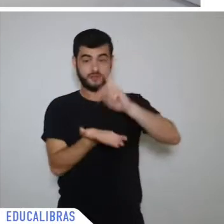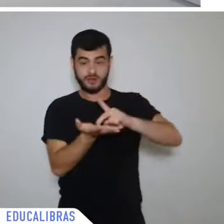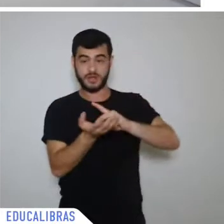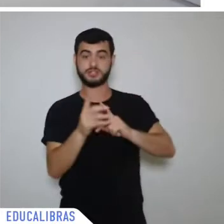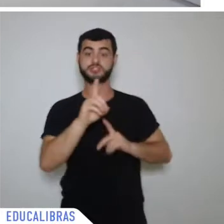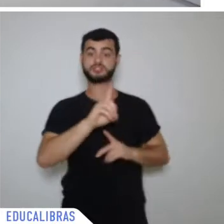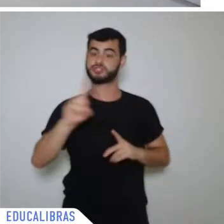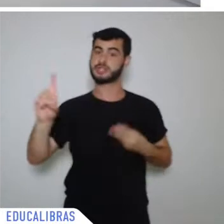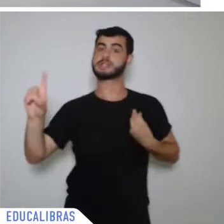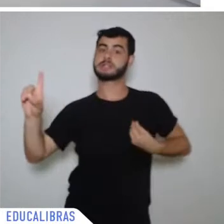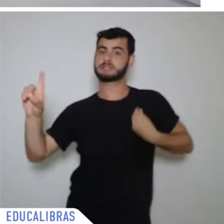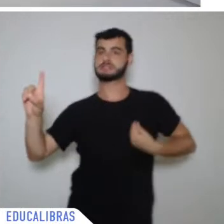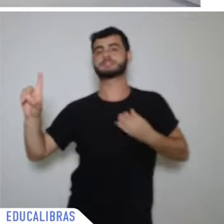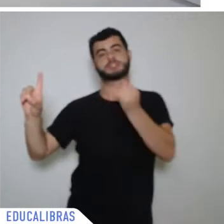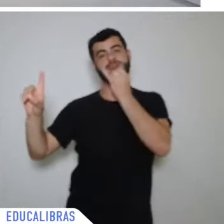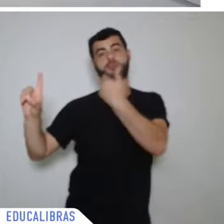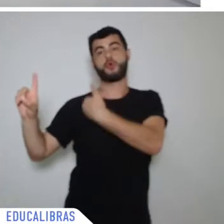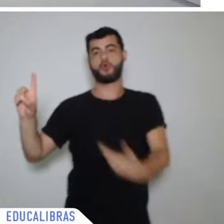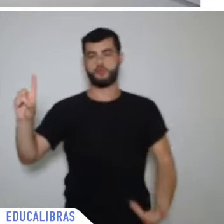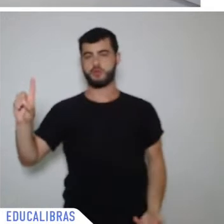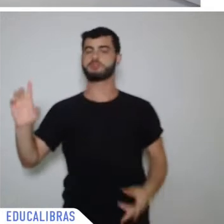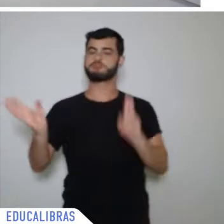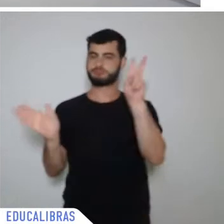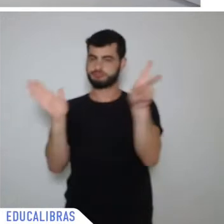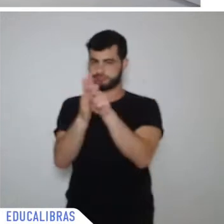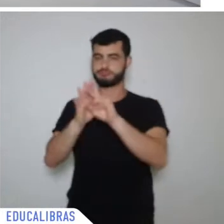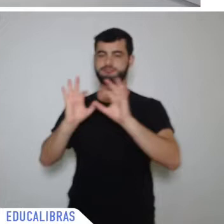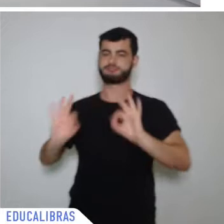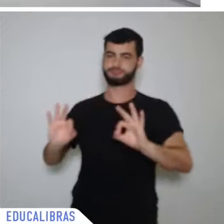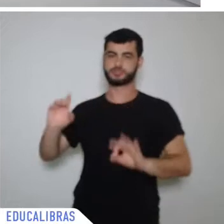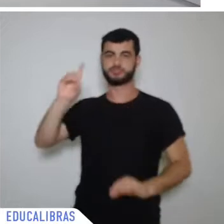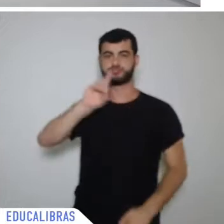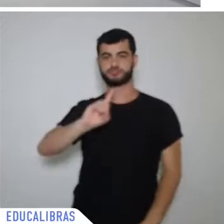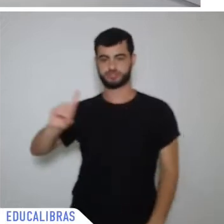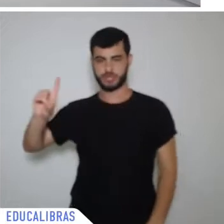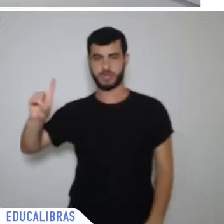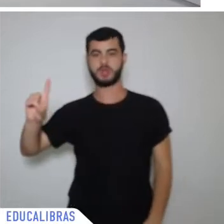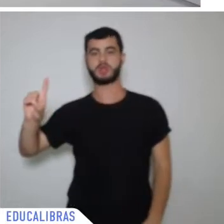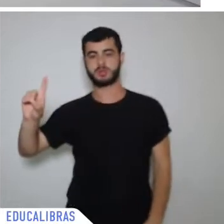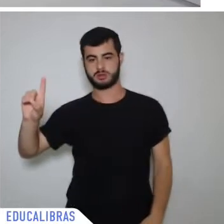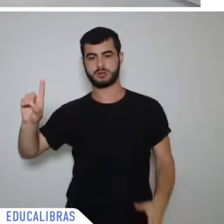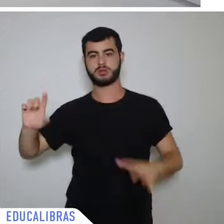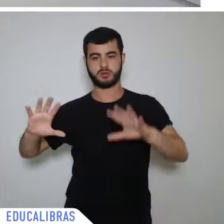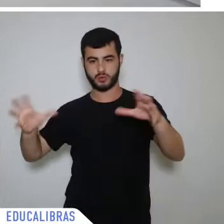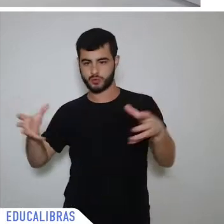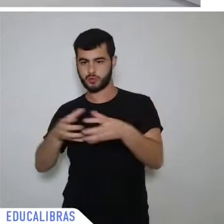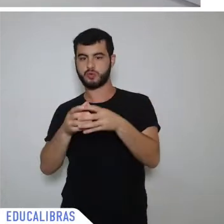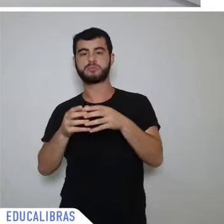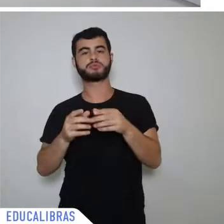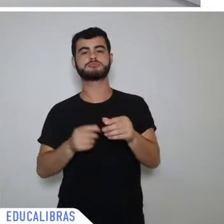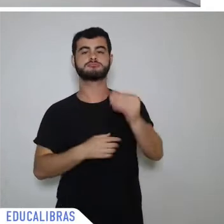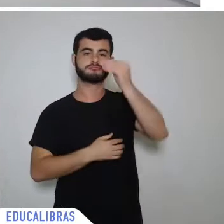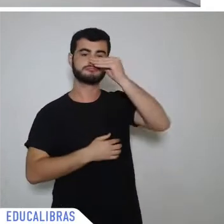see is an extreme right wing and the government with